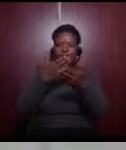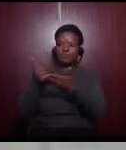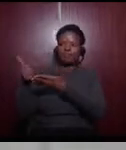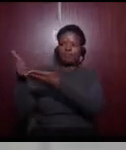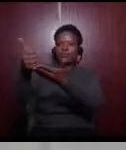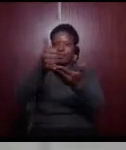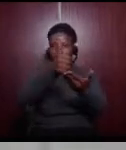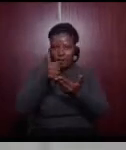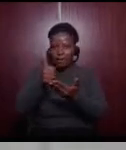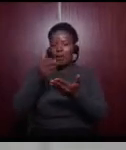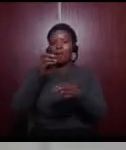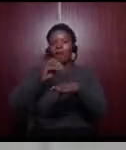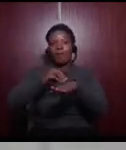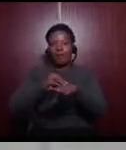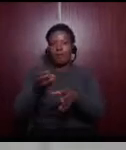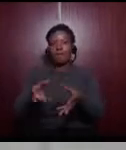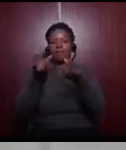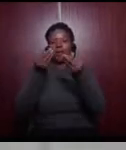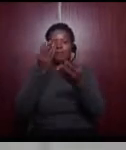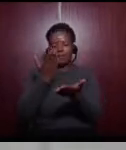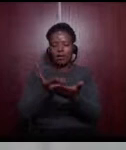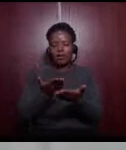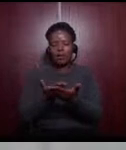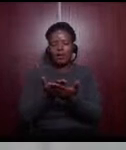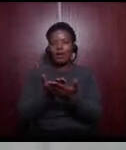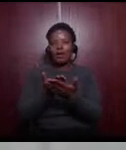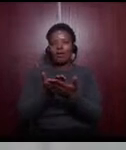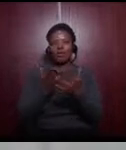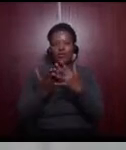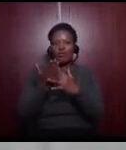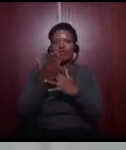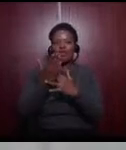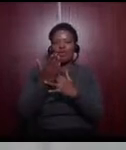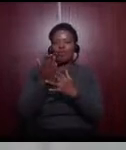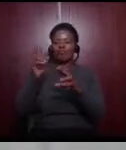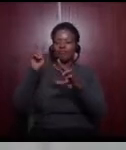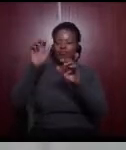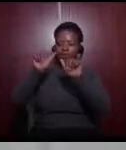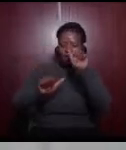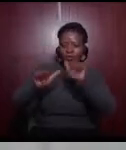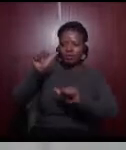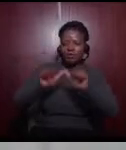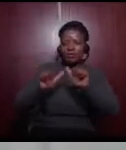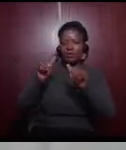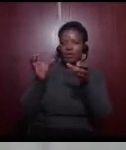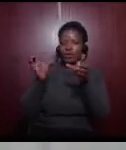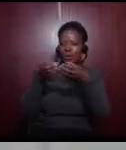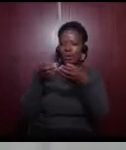abazobe besenkingeni ngaleso sikhathi based on my assessment azobe senziwa i board. I'm not sure if was it.